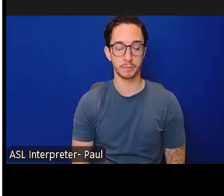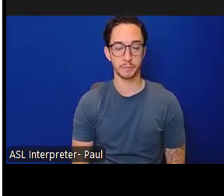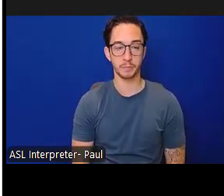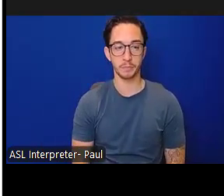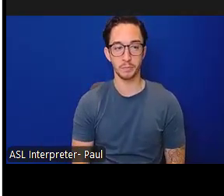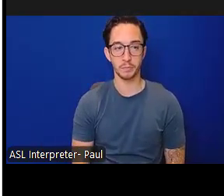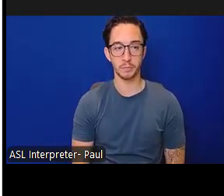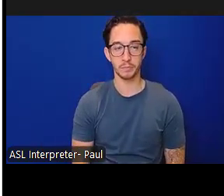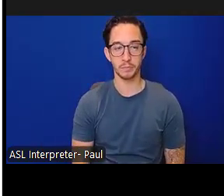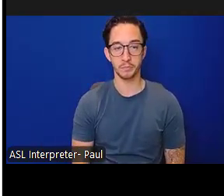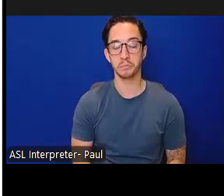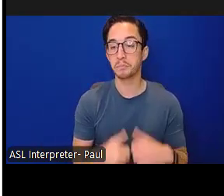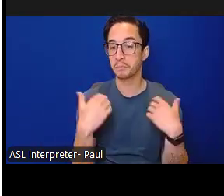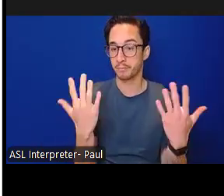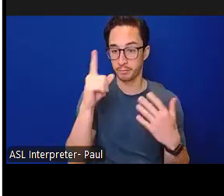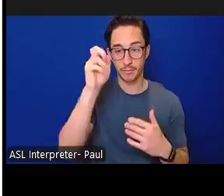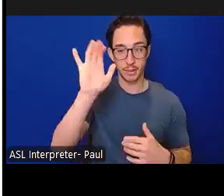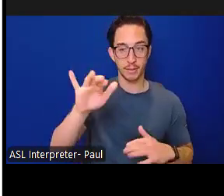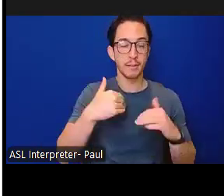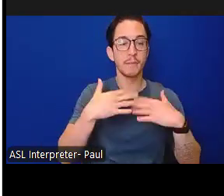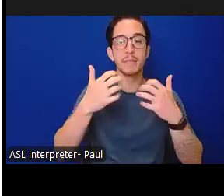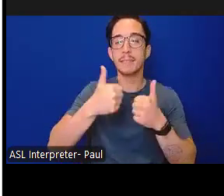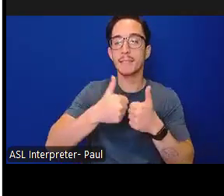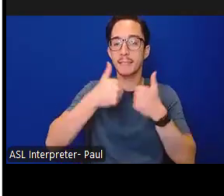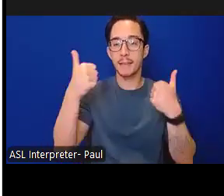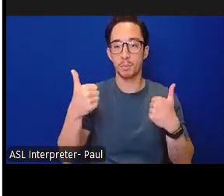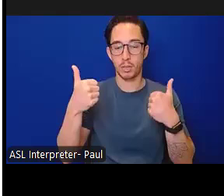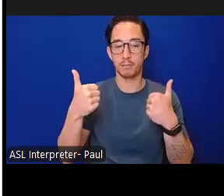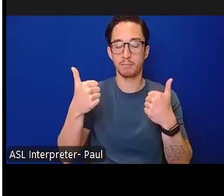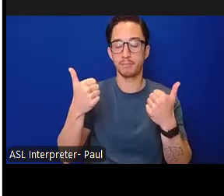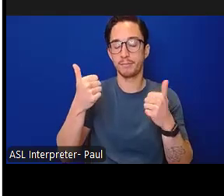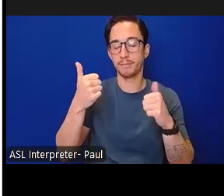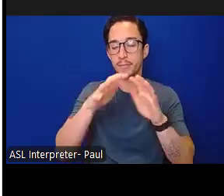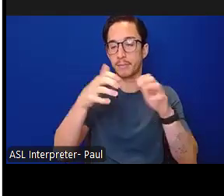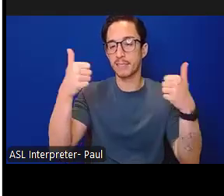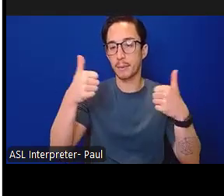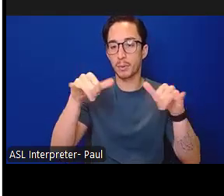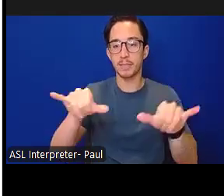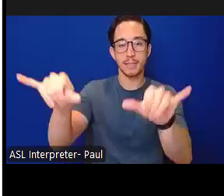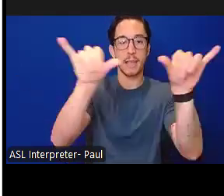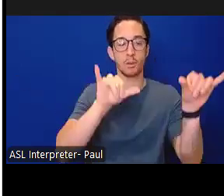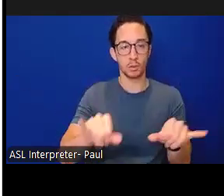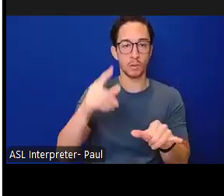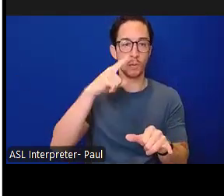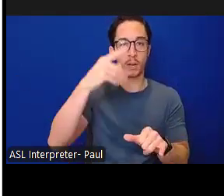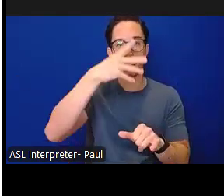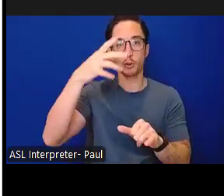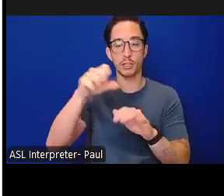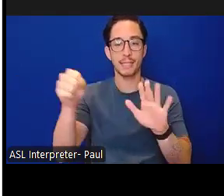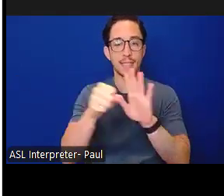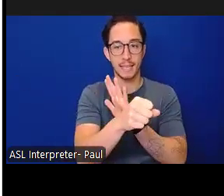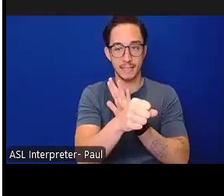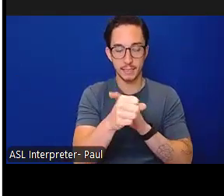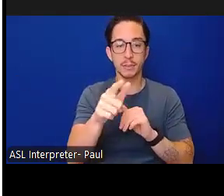And so because of that, there are a separate set of standards for immigration detainees that were released by